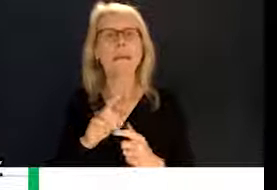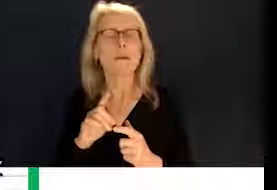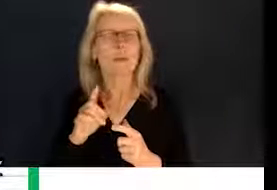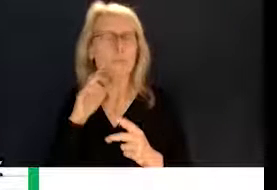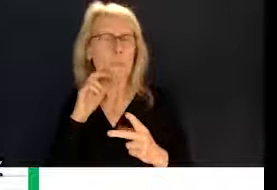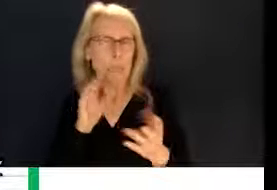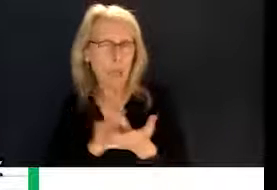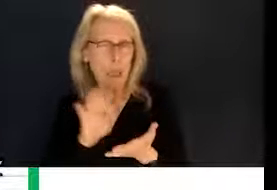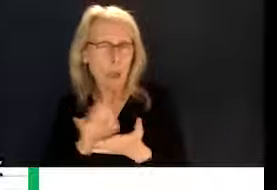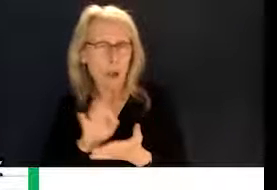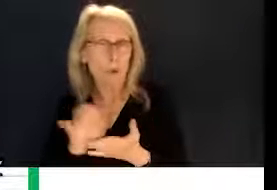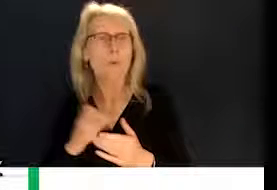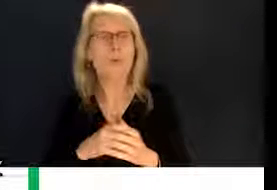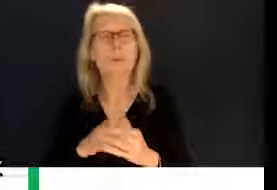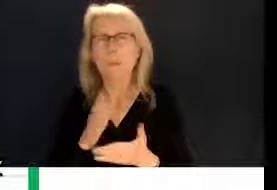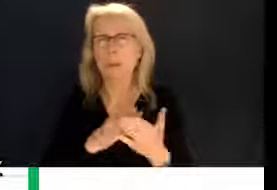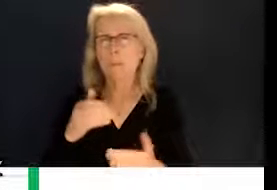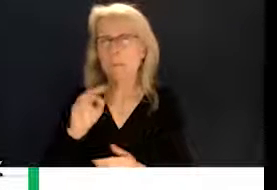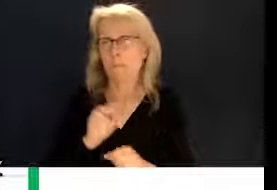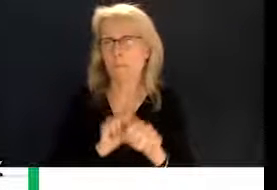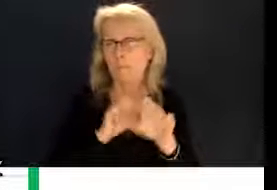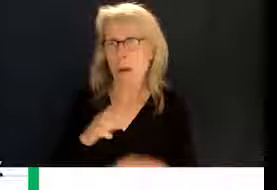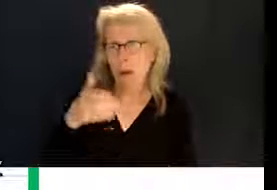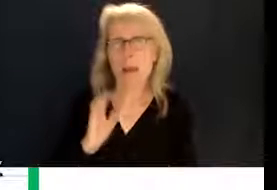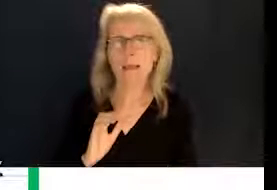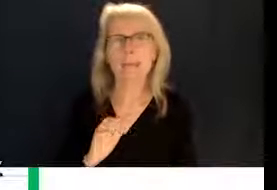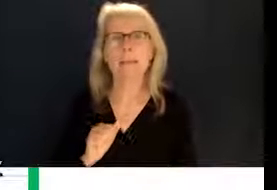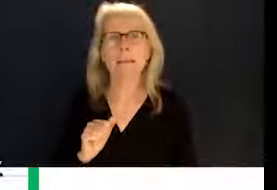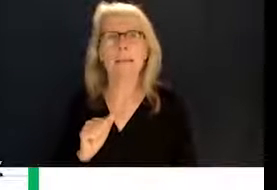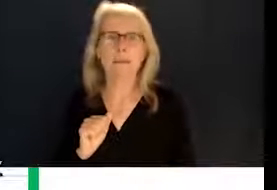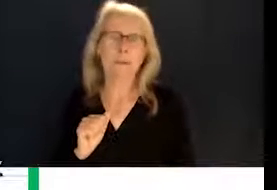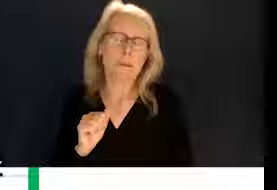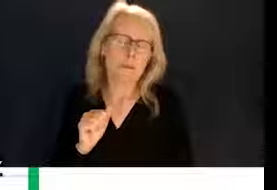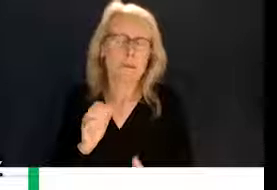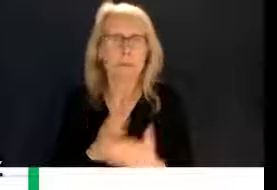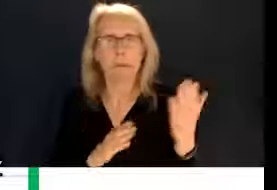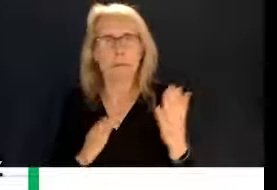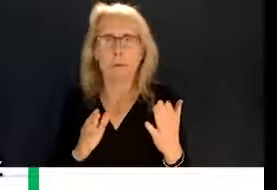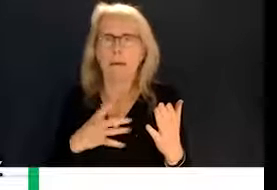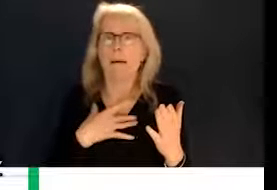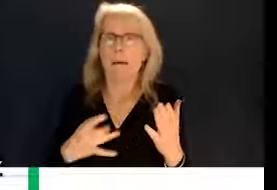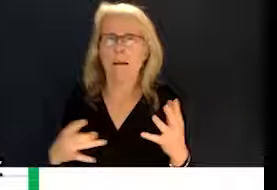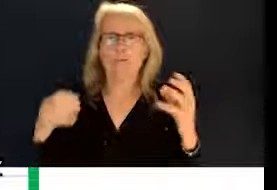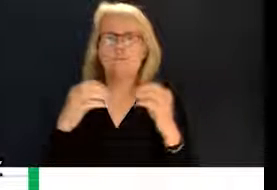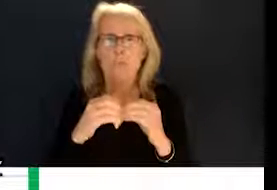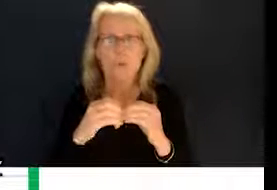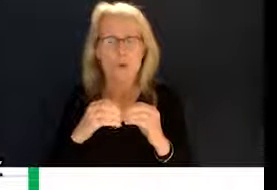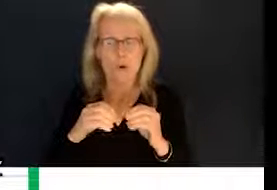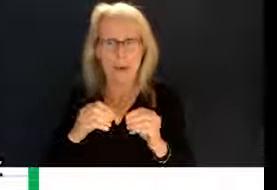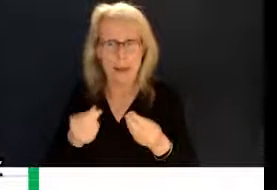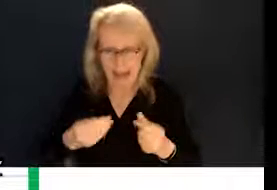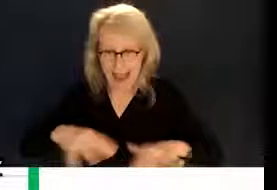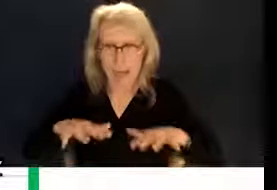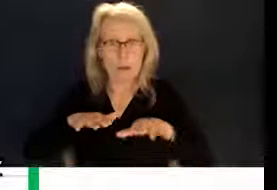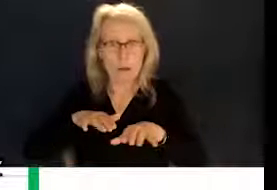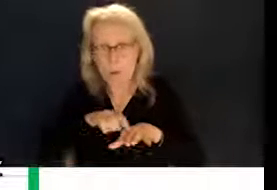certainly mountain lions are bougie. They will like to be in the areas that have greater, larger contiguous habitat.